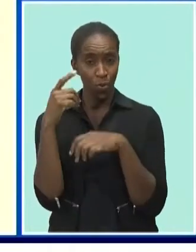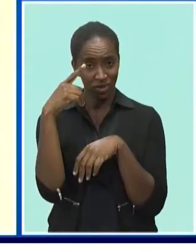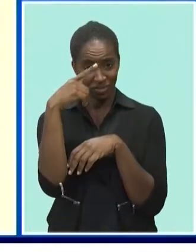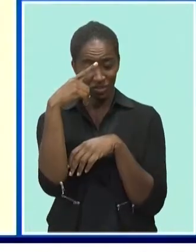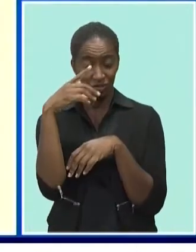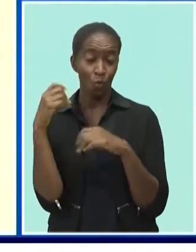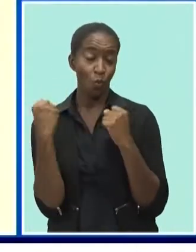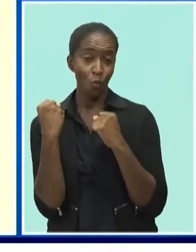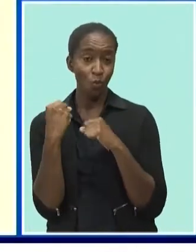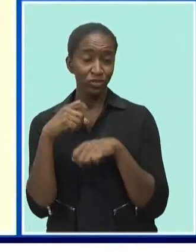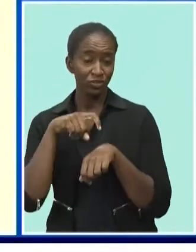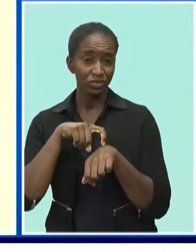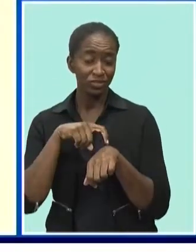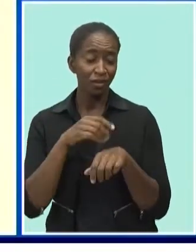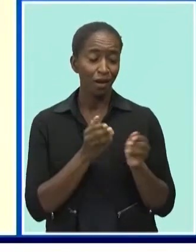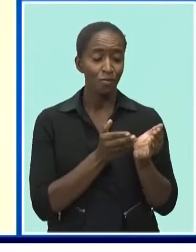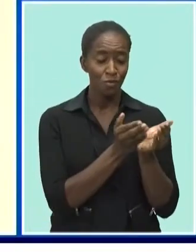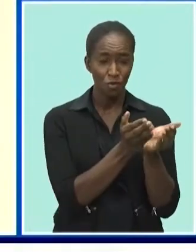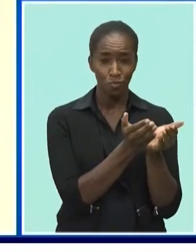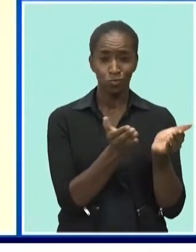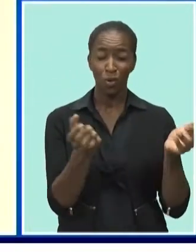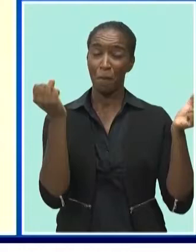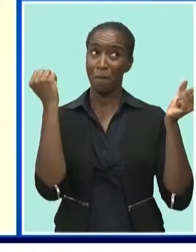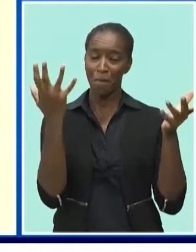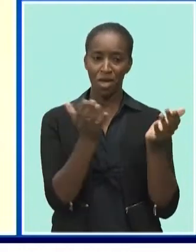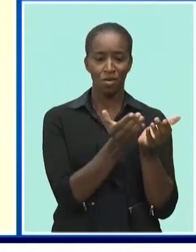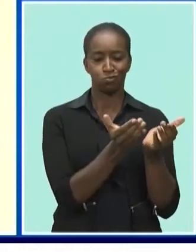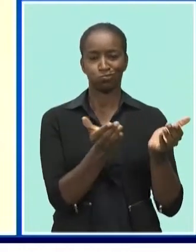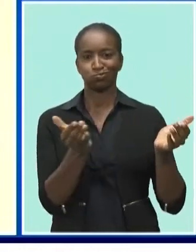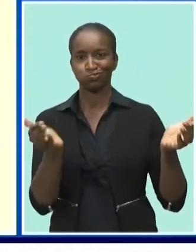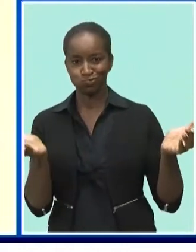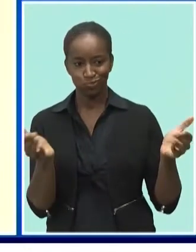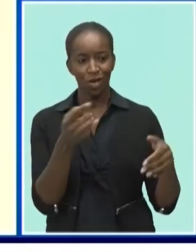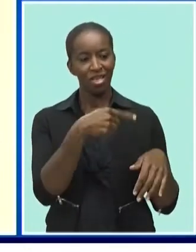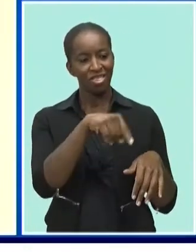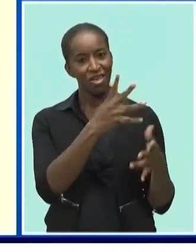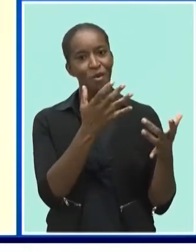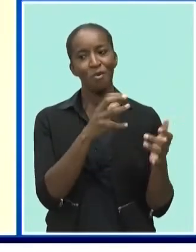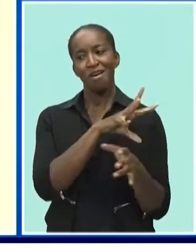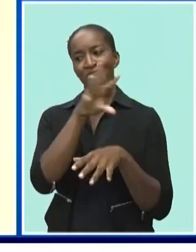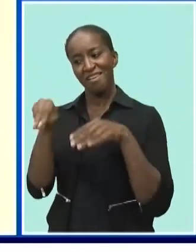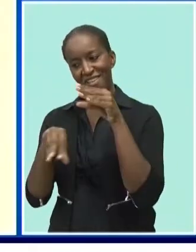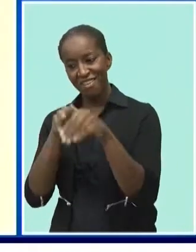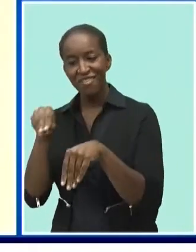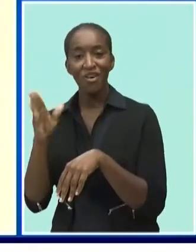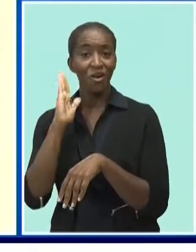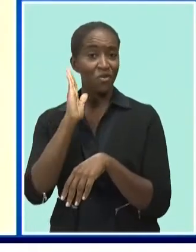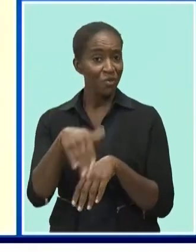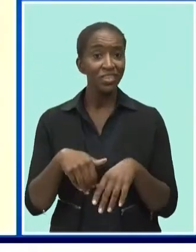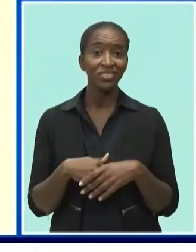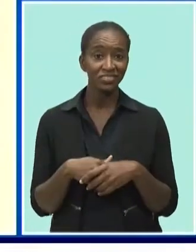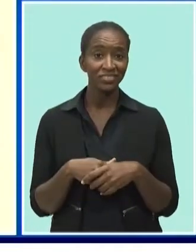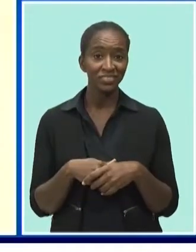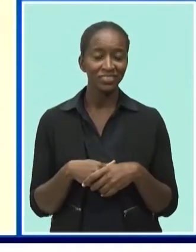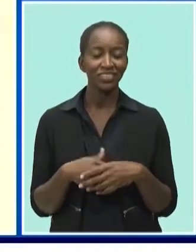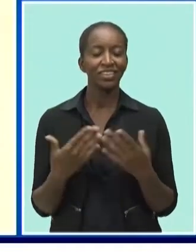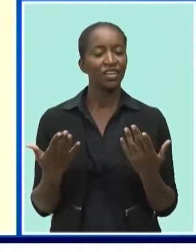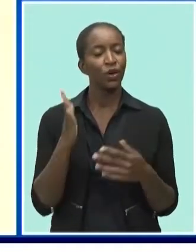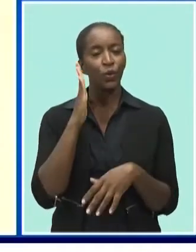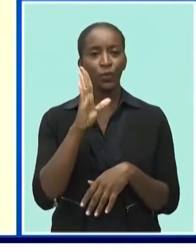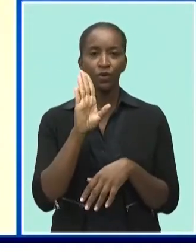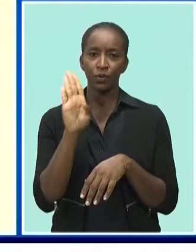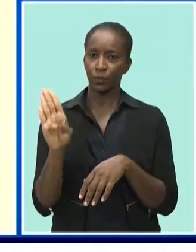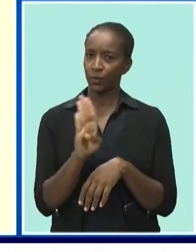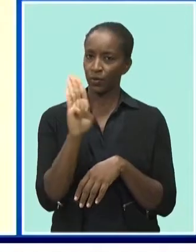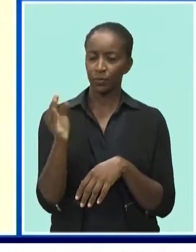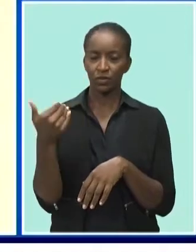we really have far more cruise traffic, will also want to have that experience, and Barbados will have a new product on